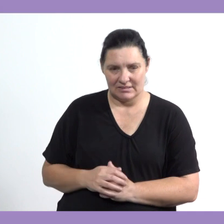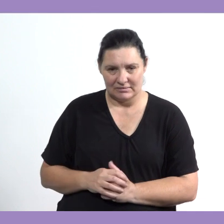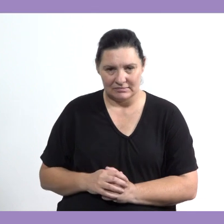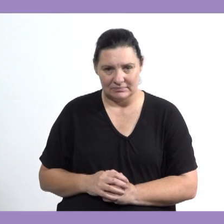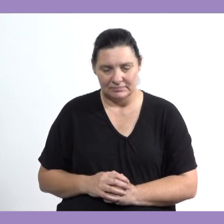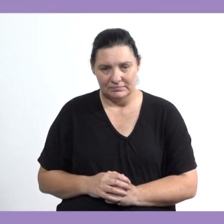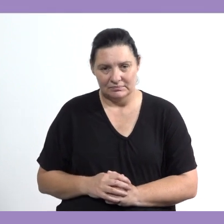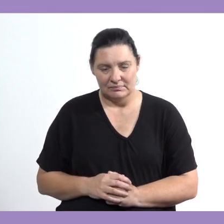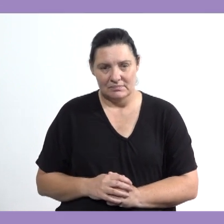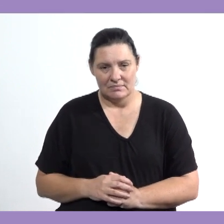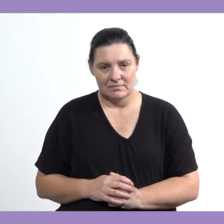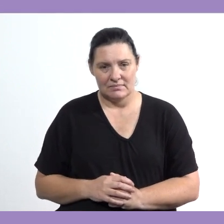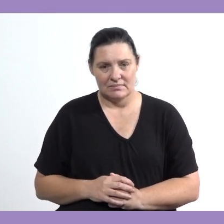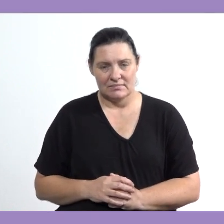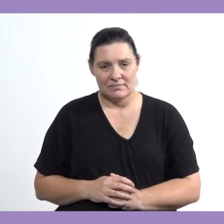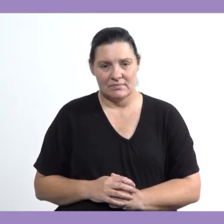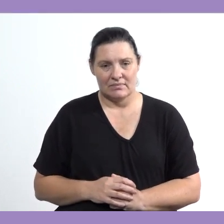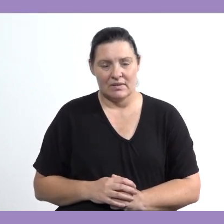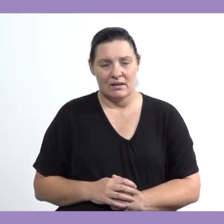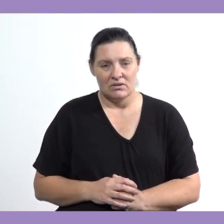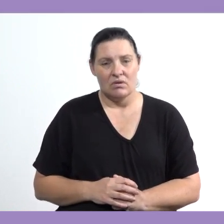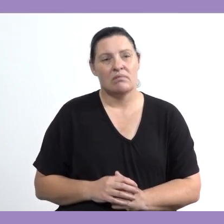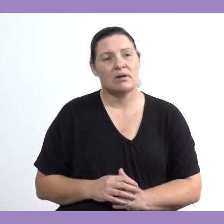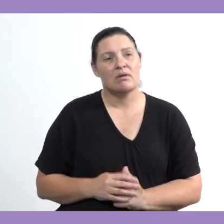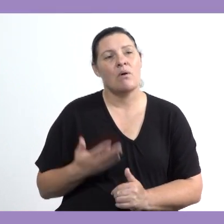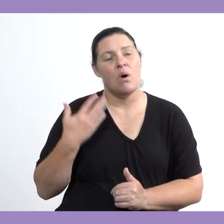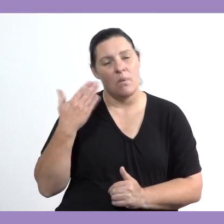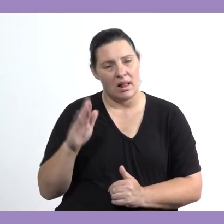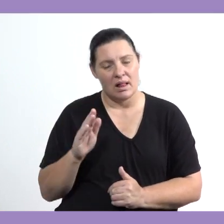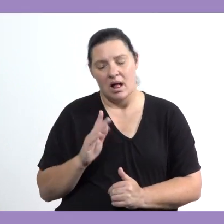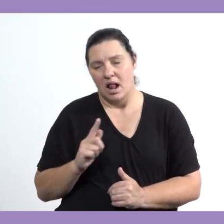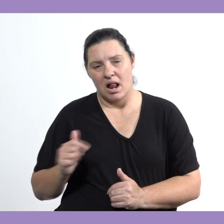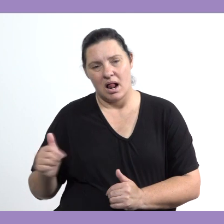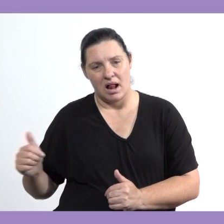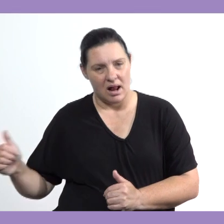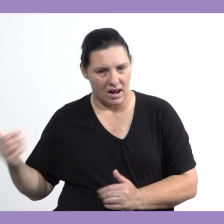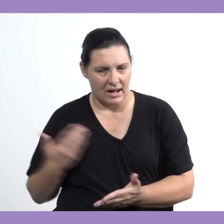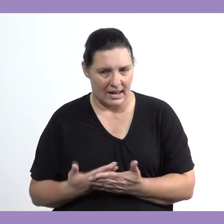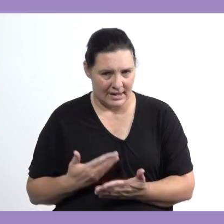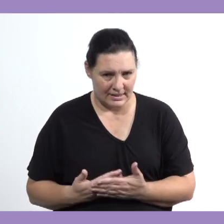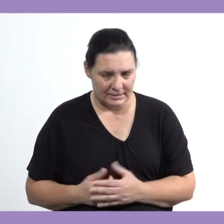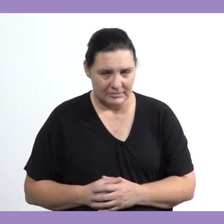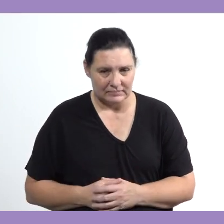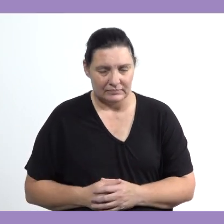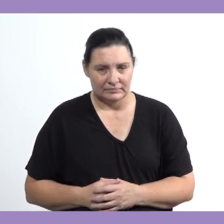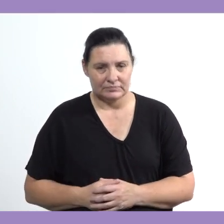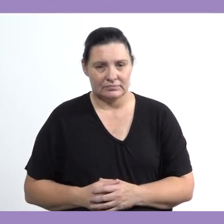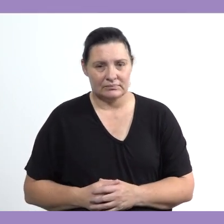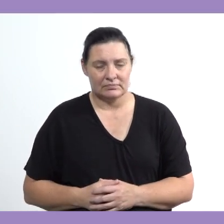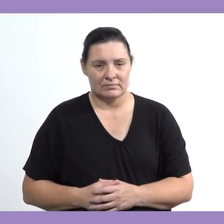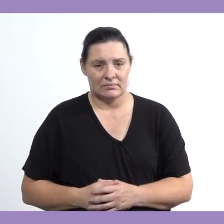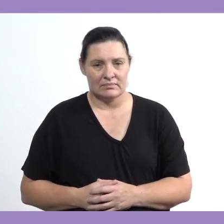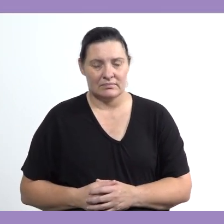that by 2, that is going to be our 20. And of course, we know that that pattern can continue